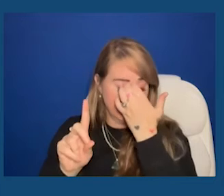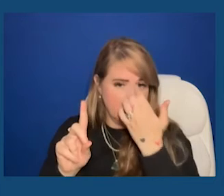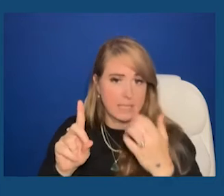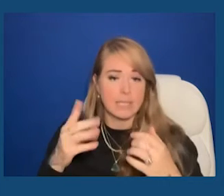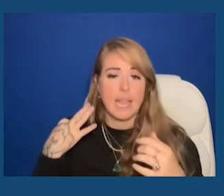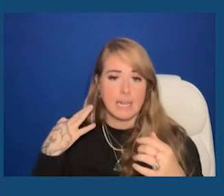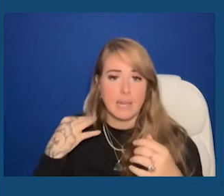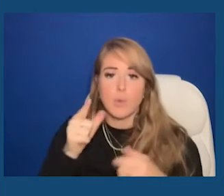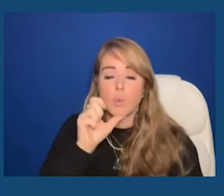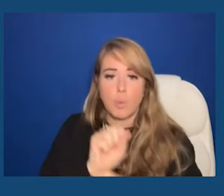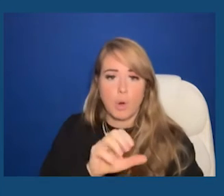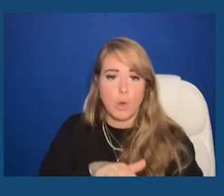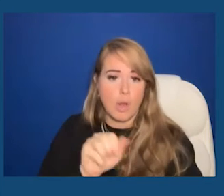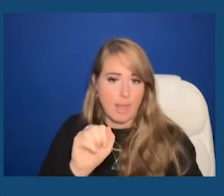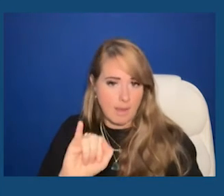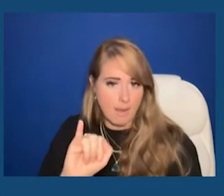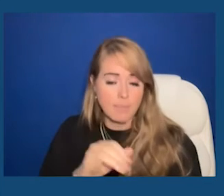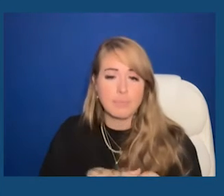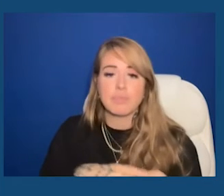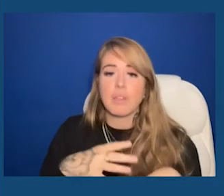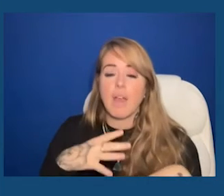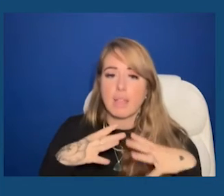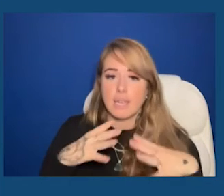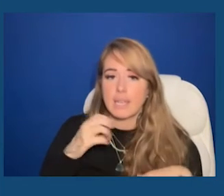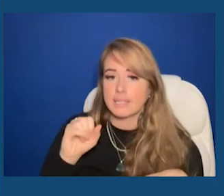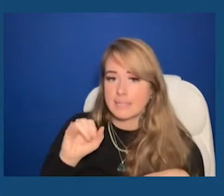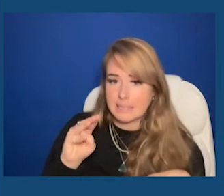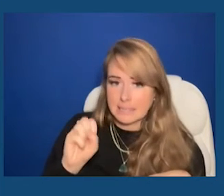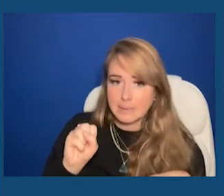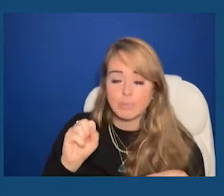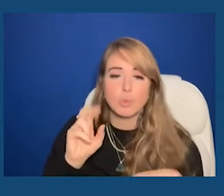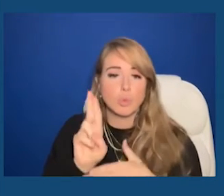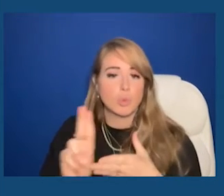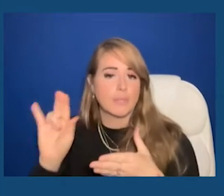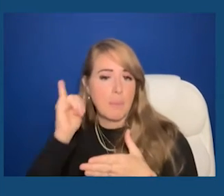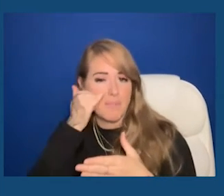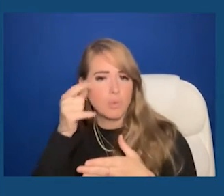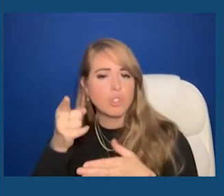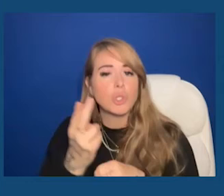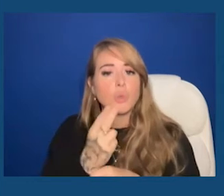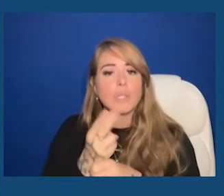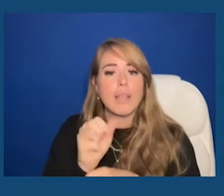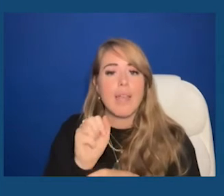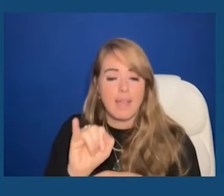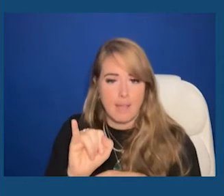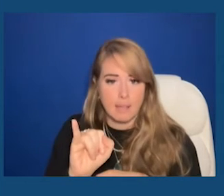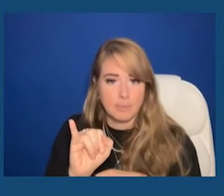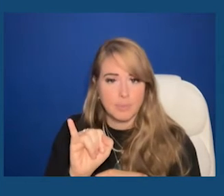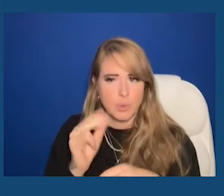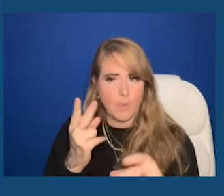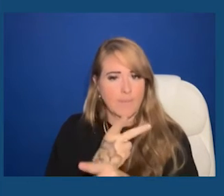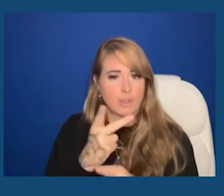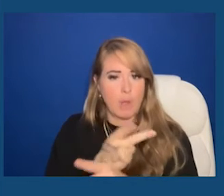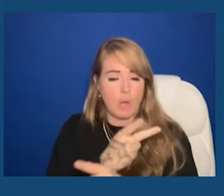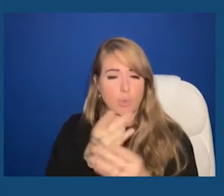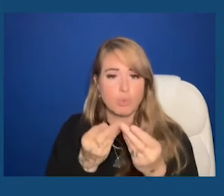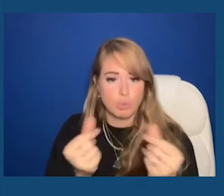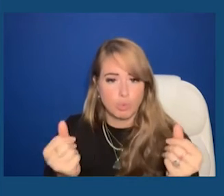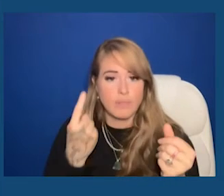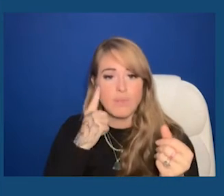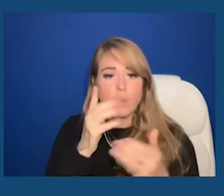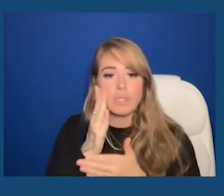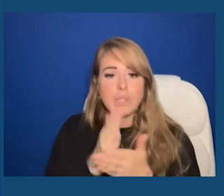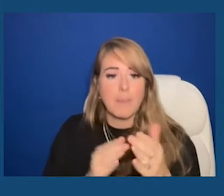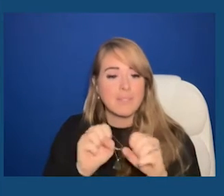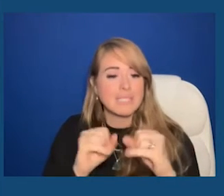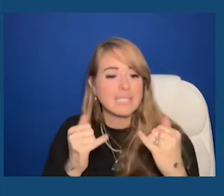on AI, Holiday Sims from the University of Buffalo. She was using AI to figure out solutions to some of society's